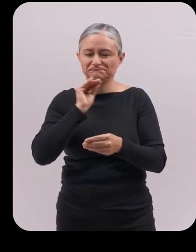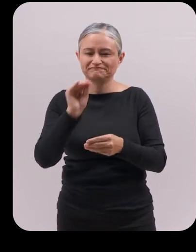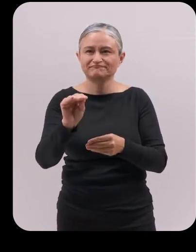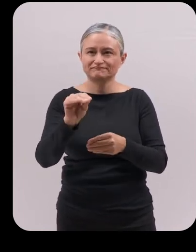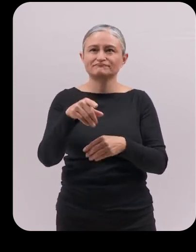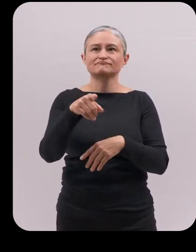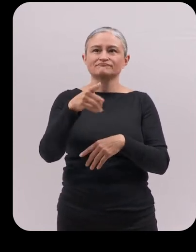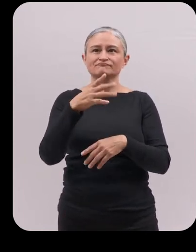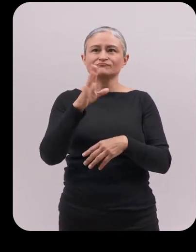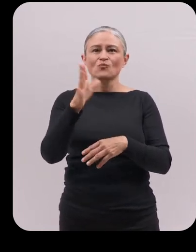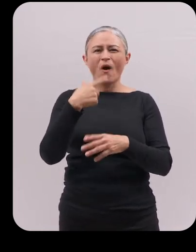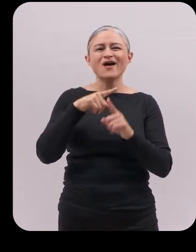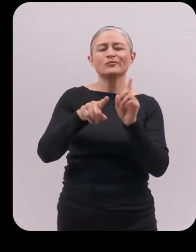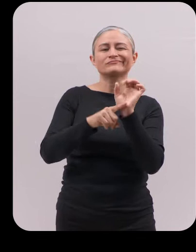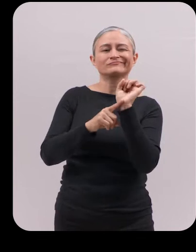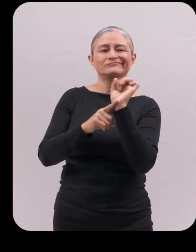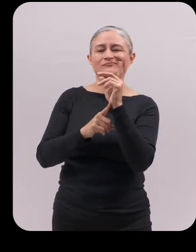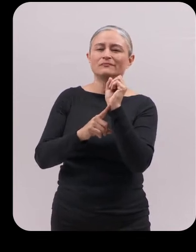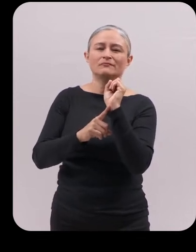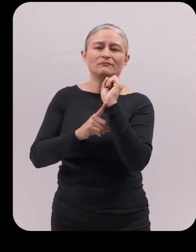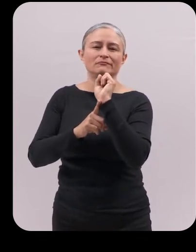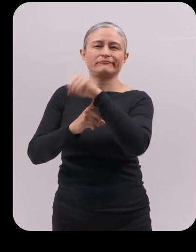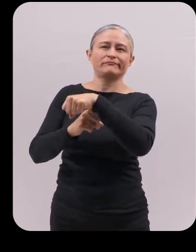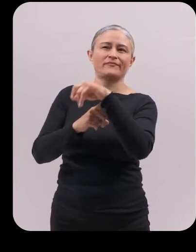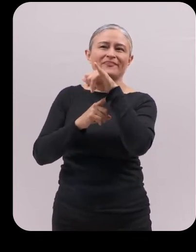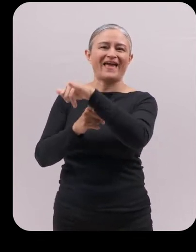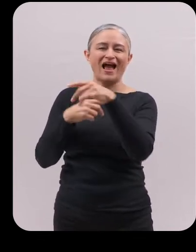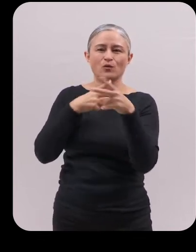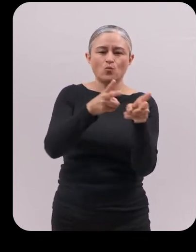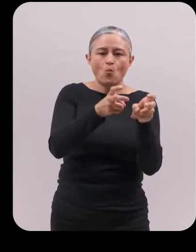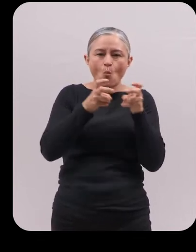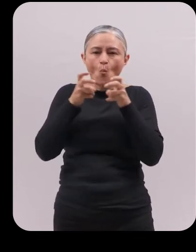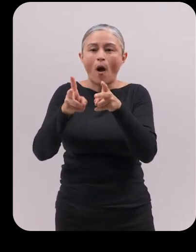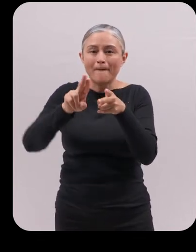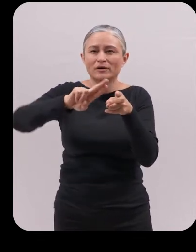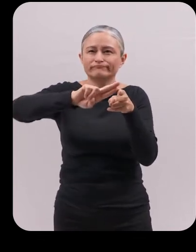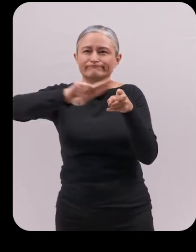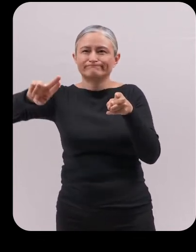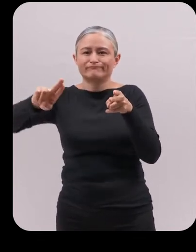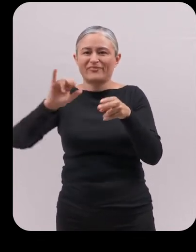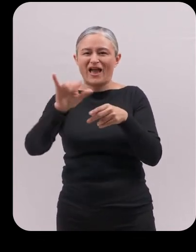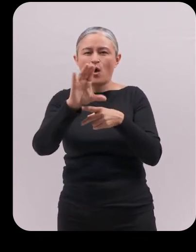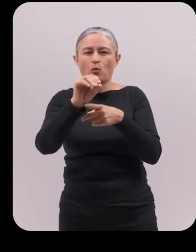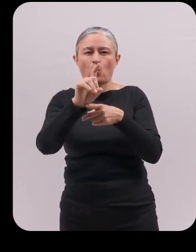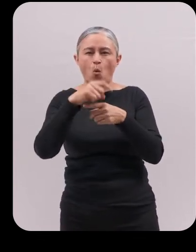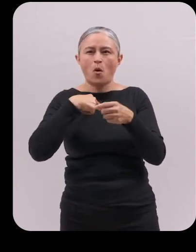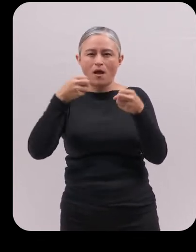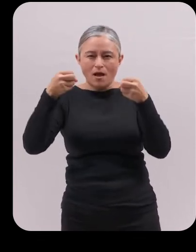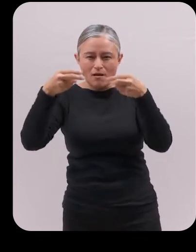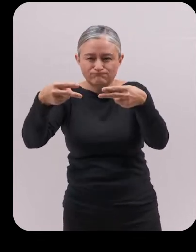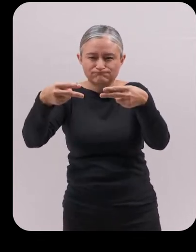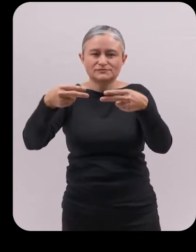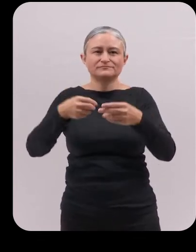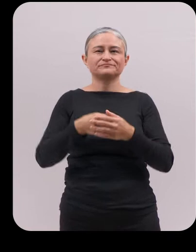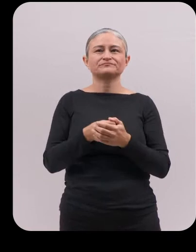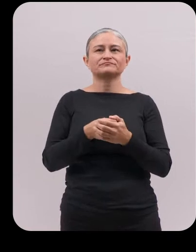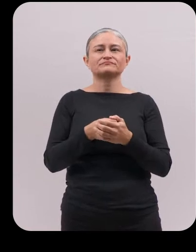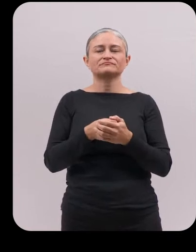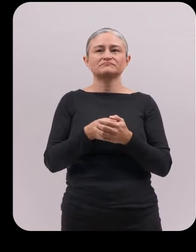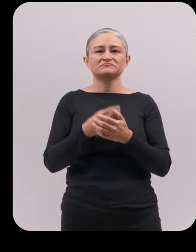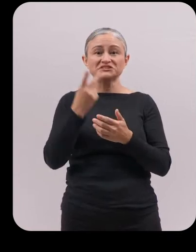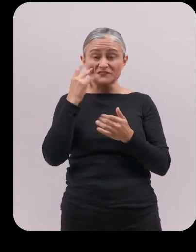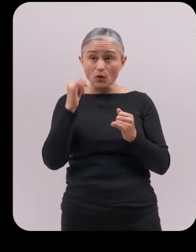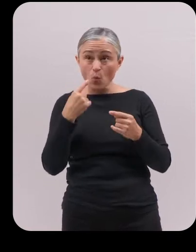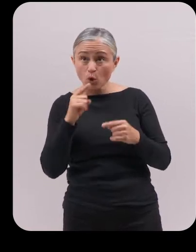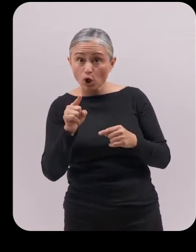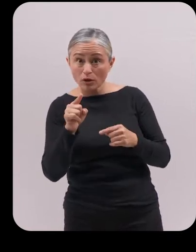override the network response header by copying and pasting the code that Gemini gave me. Let's see if that works. And